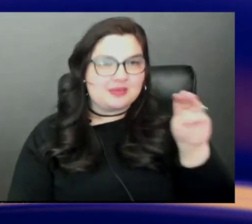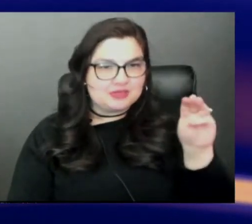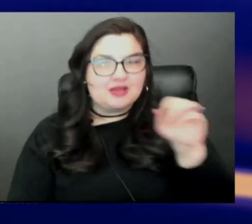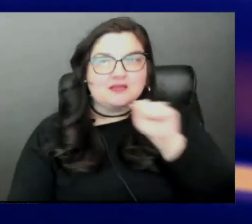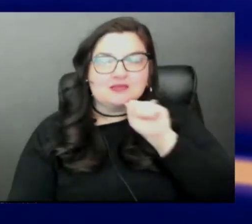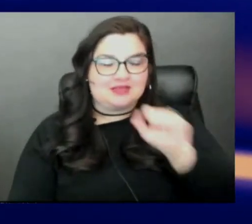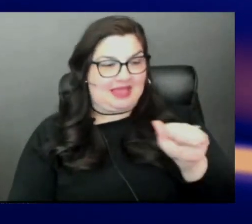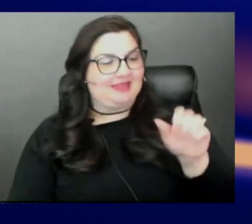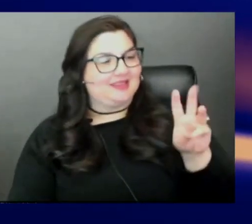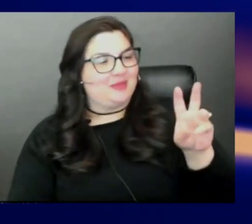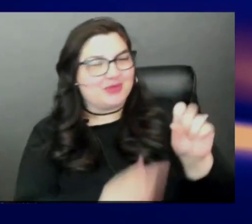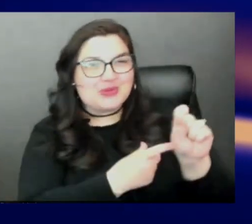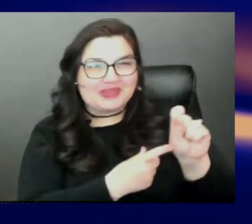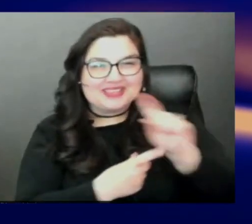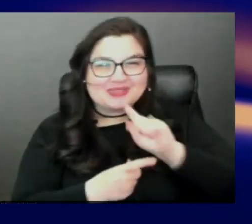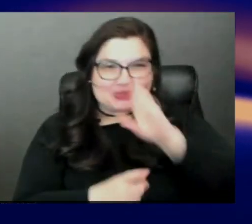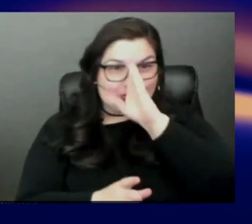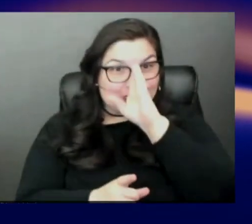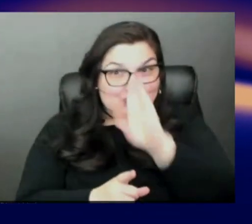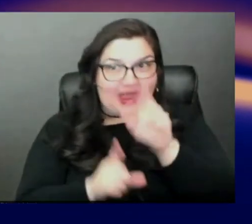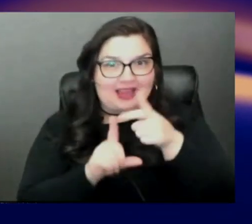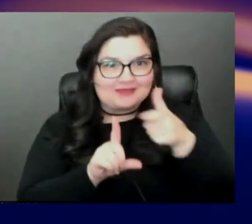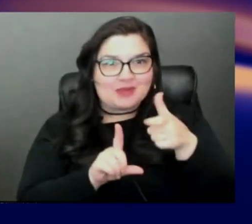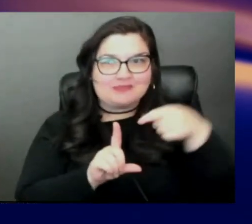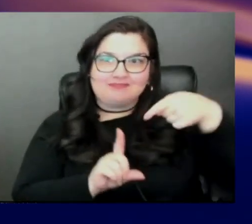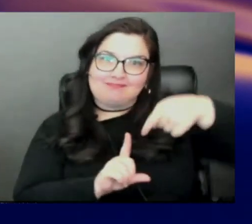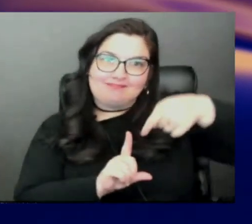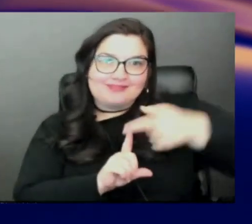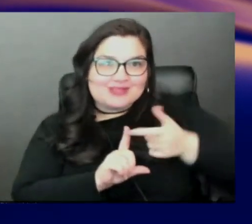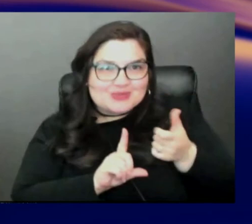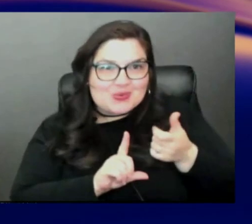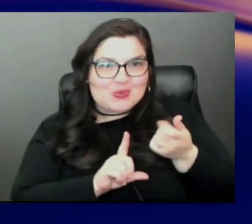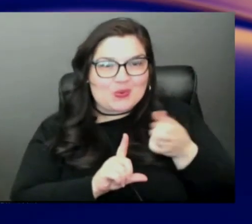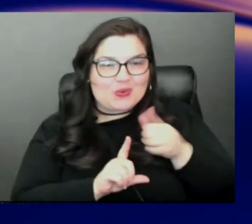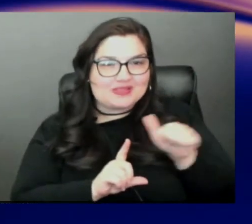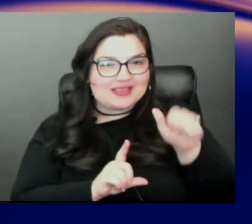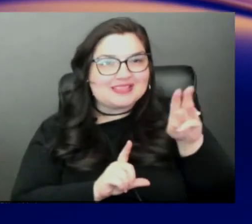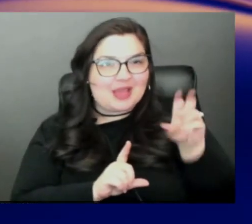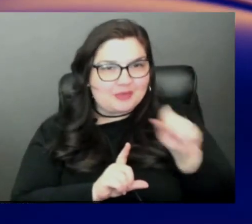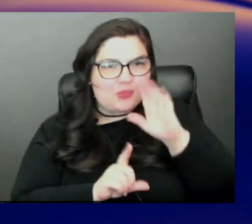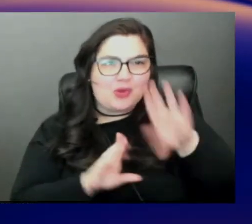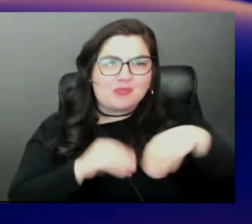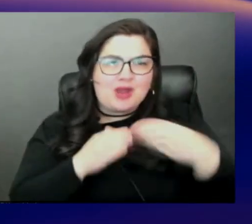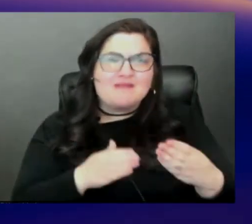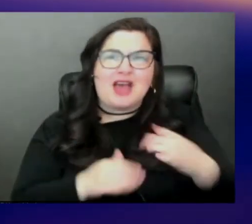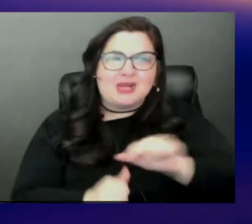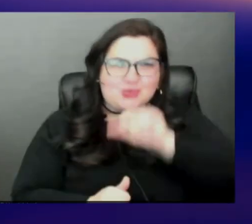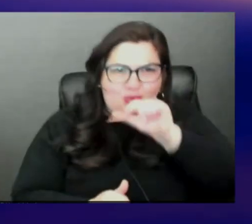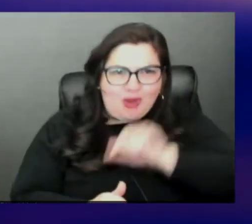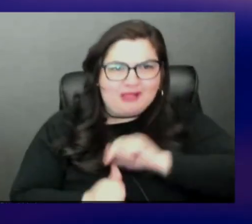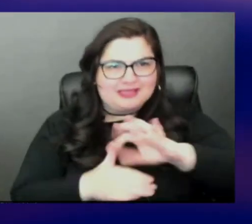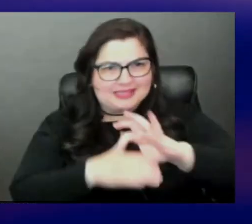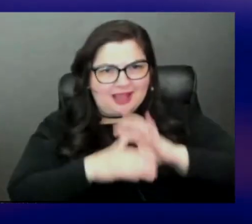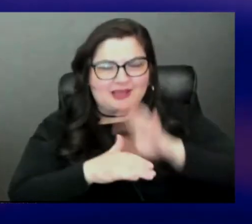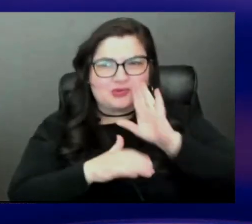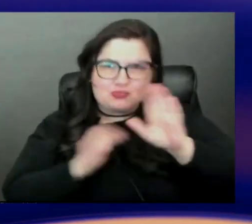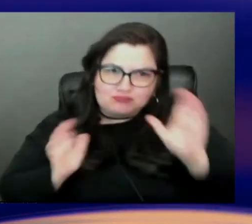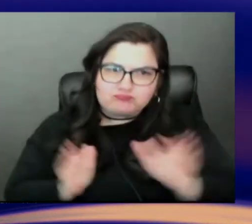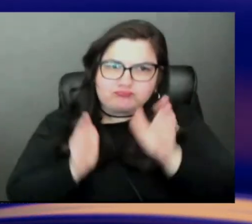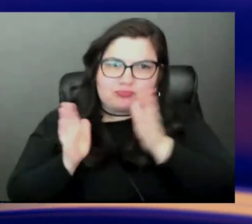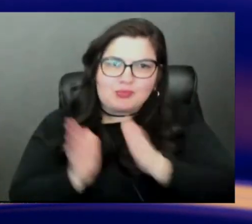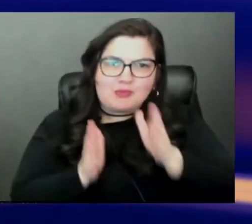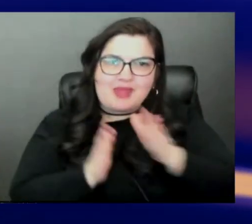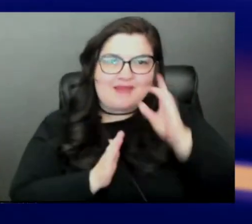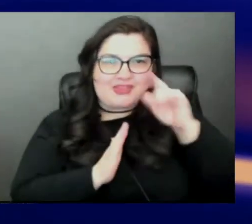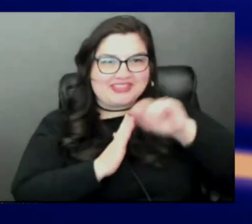getting it direct from the source. So they know that they're getting quality content that's going to prepare them for these initiatives. Wow. Okay. Yeah. Yeah.